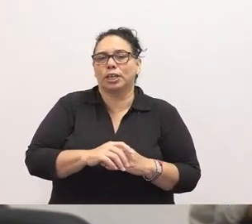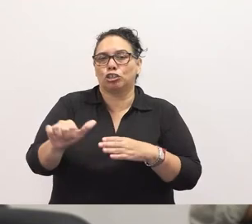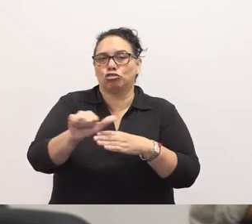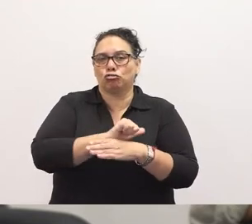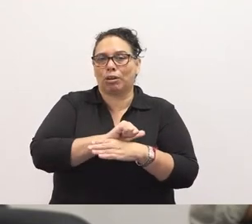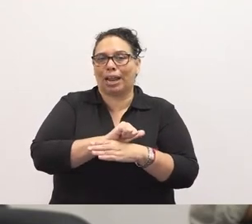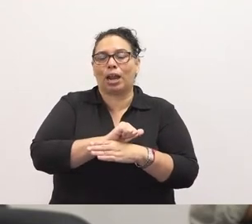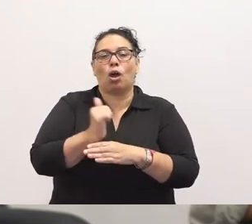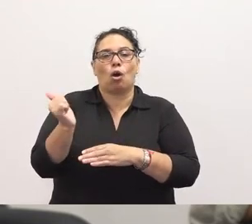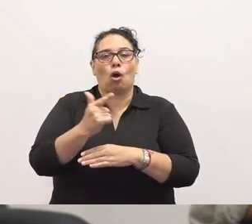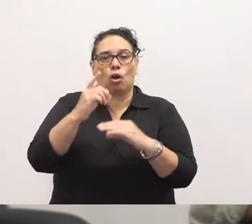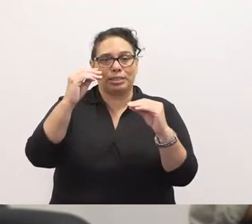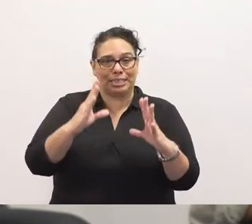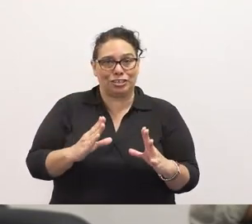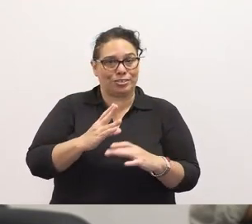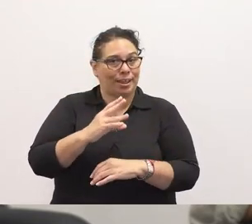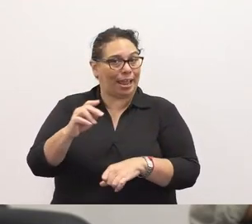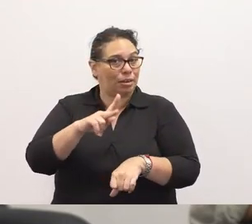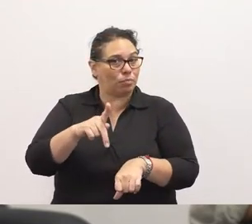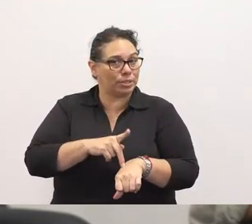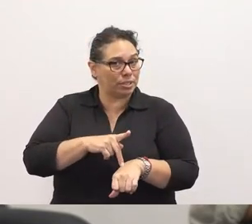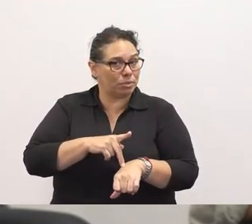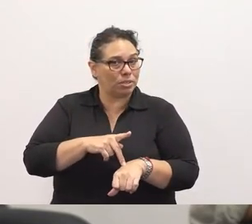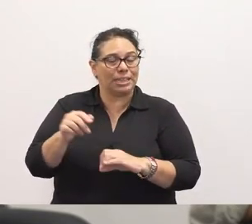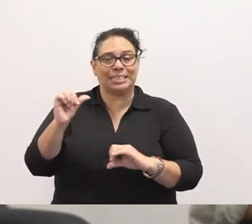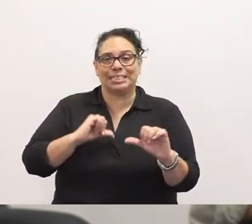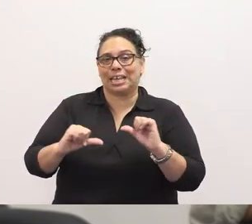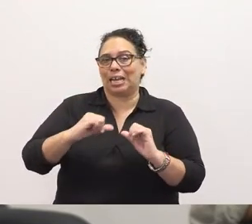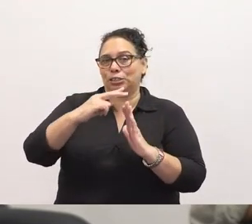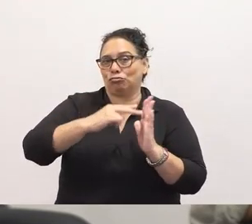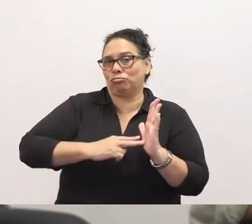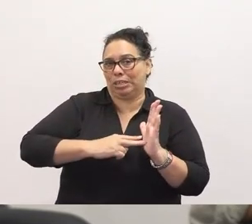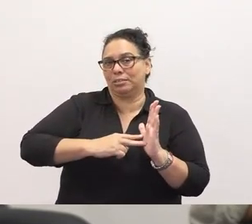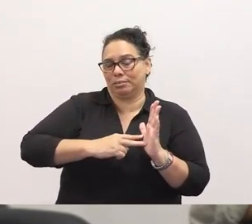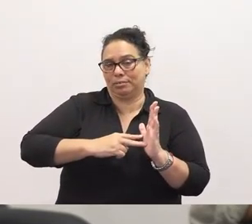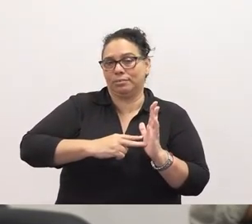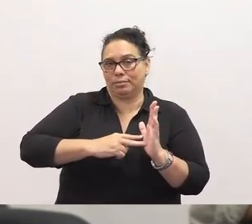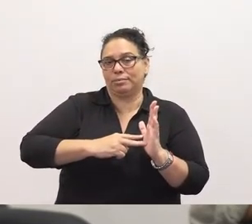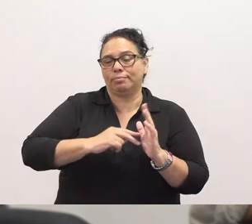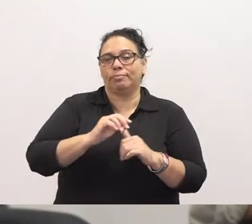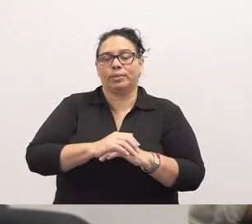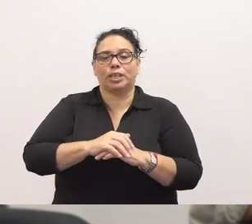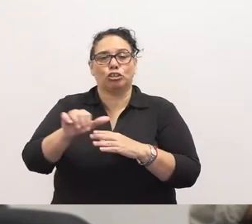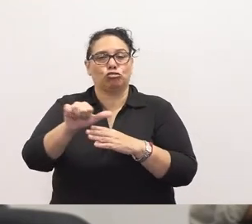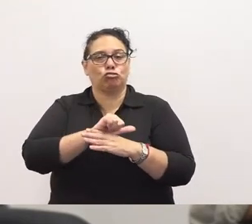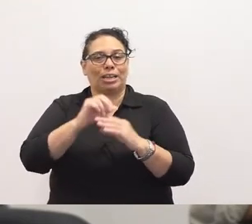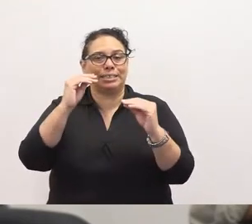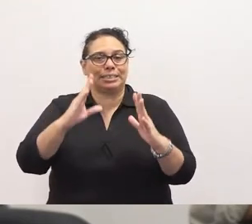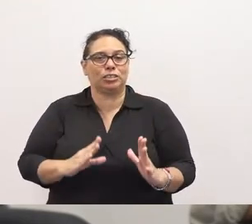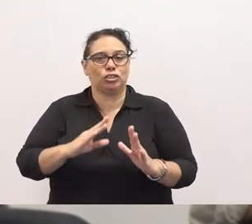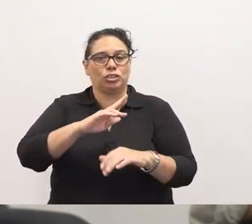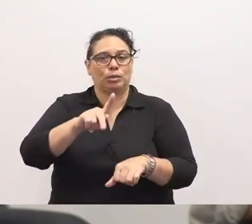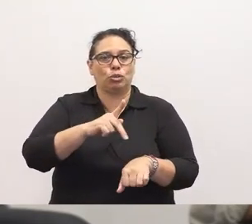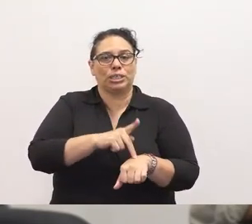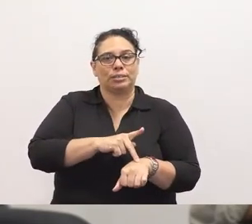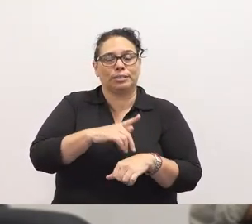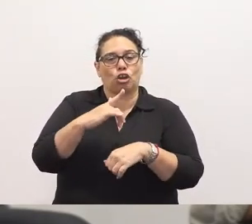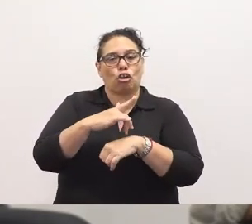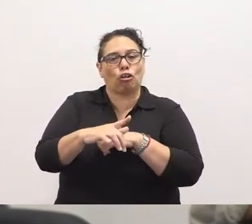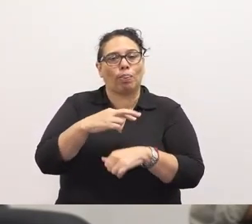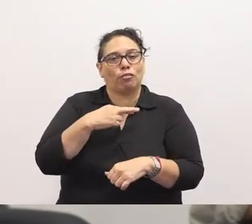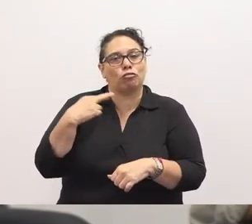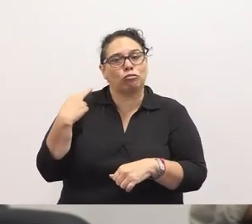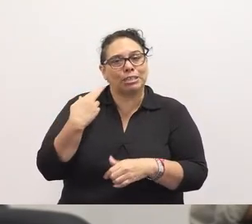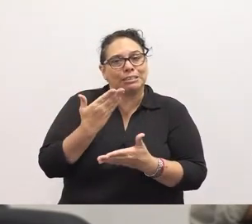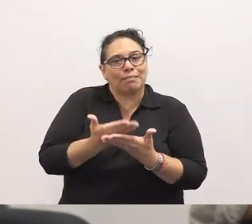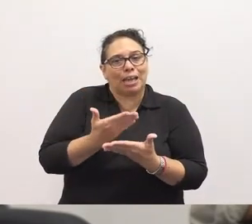all teachers and principals in the science of reading. Train all teachers and principals on the early risk factors